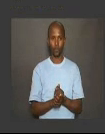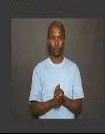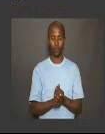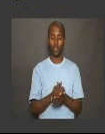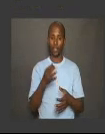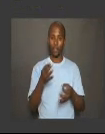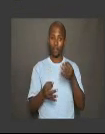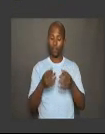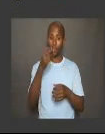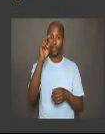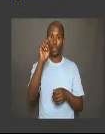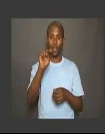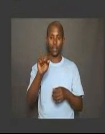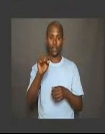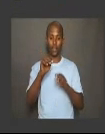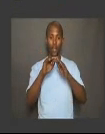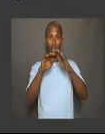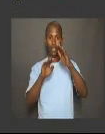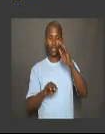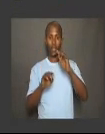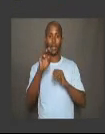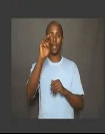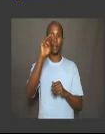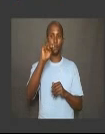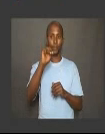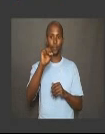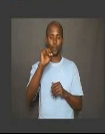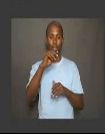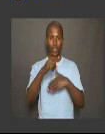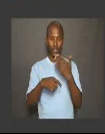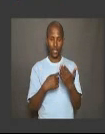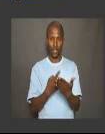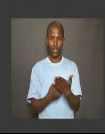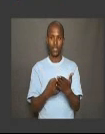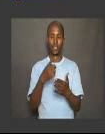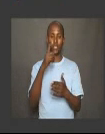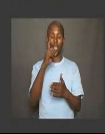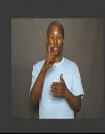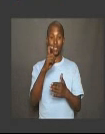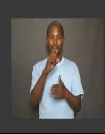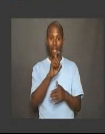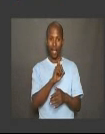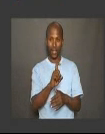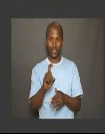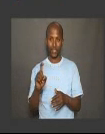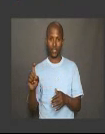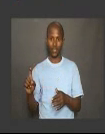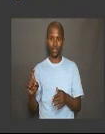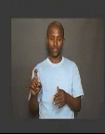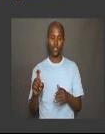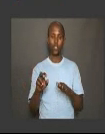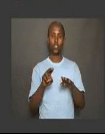If n is less than m, then the x-axis is